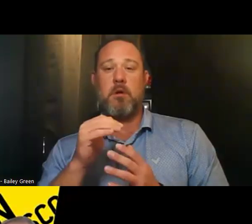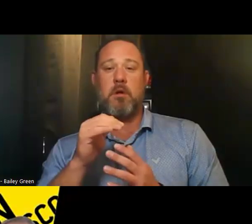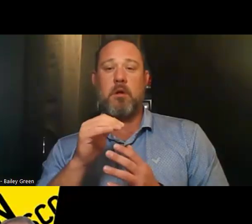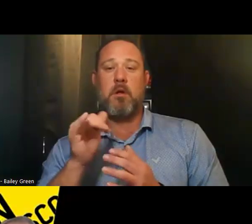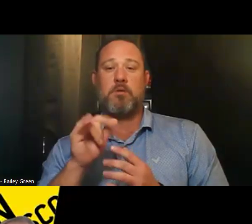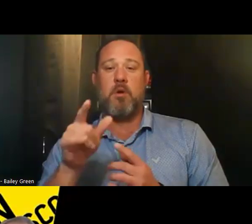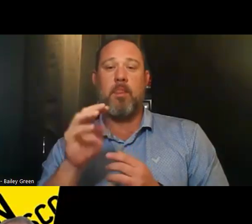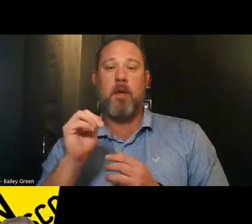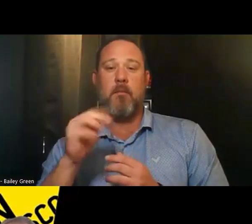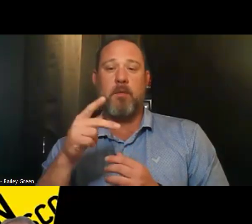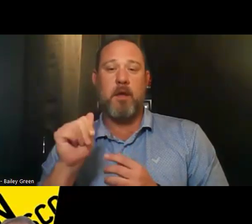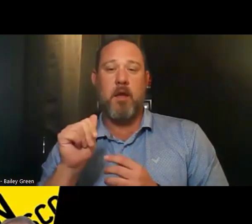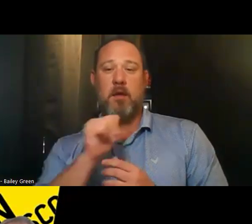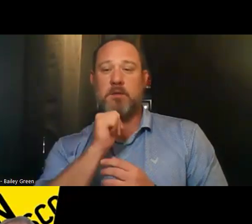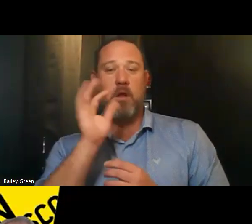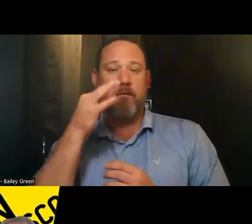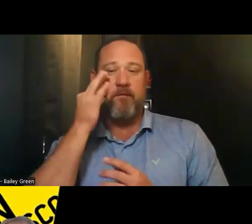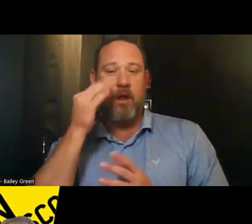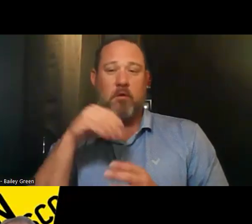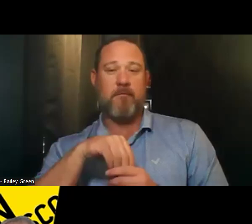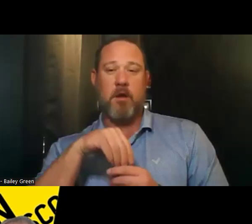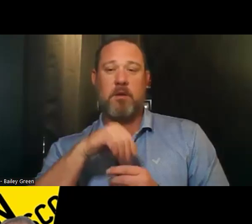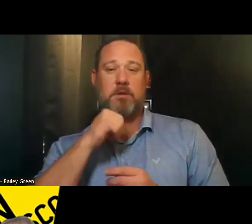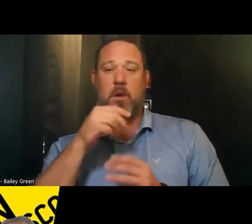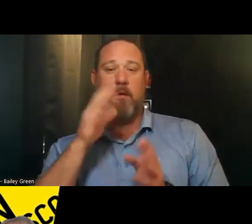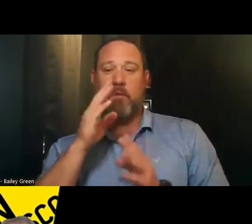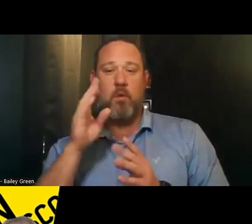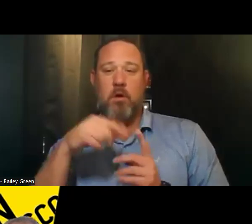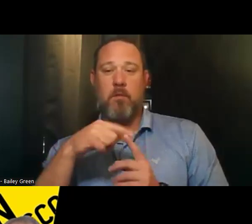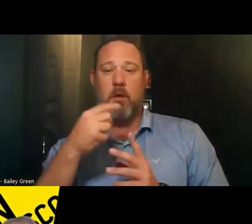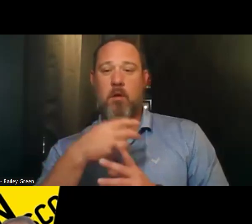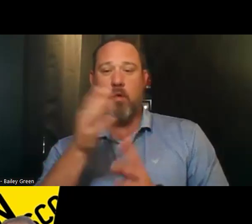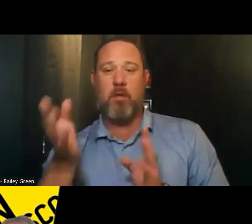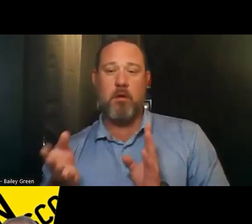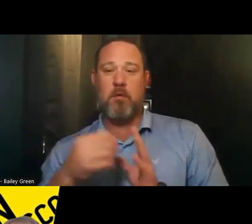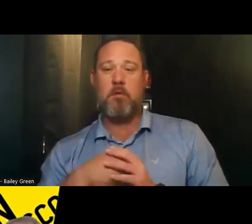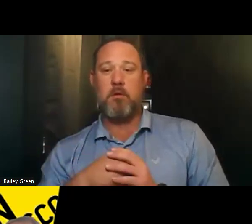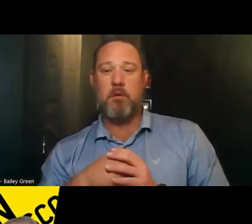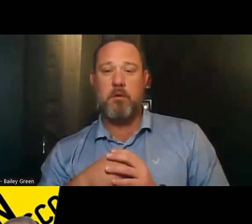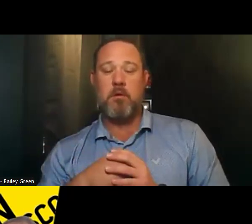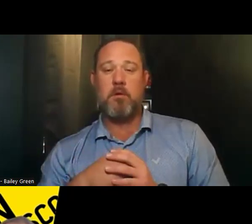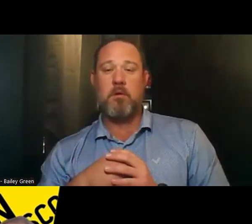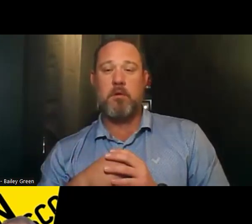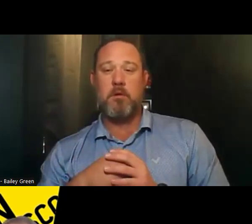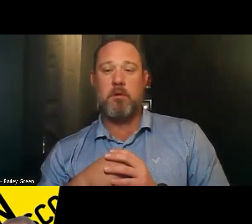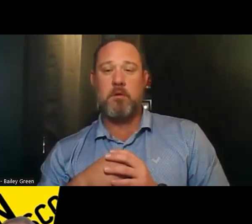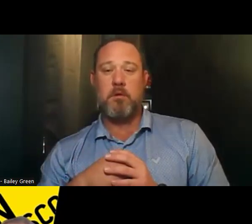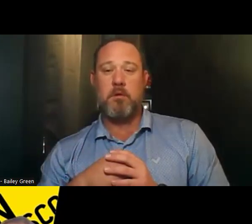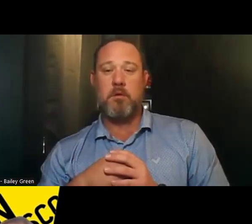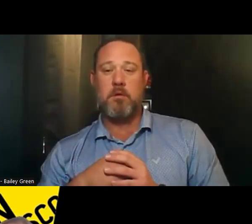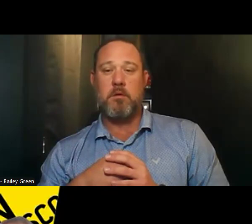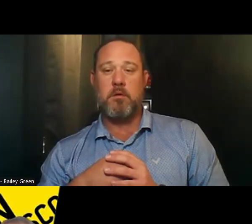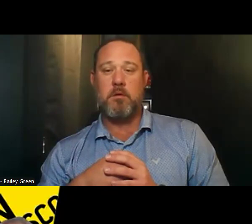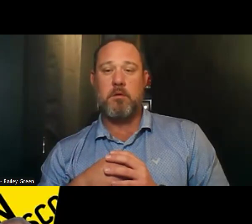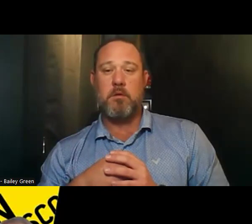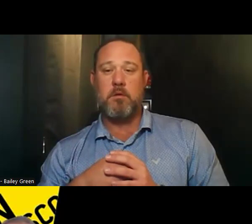the master plan, that's not federally funded, right? So we don't have to worry about all those things coming down on us like Nope. that are coming